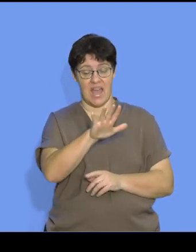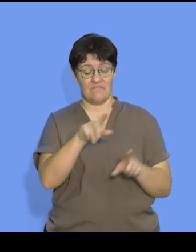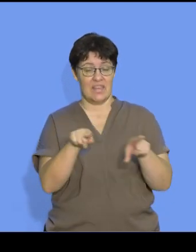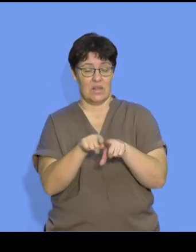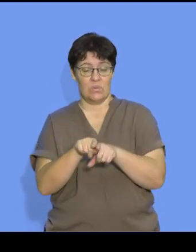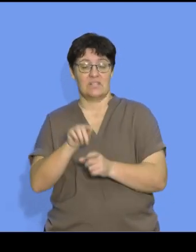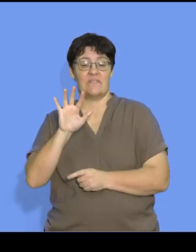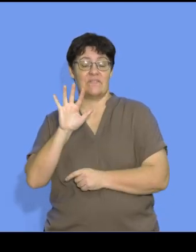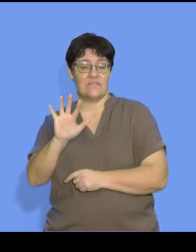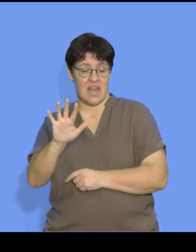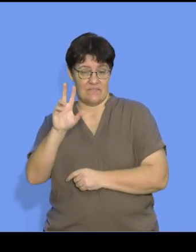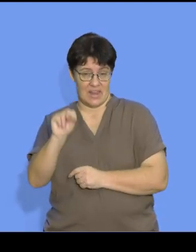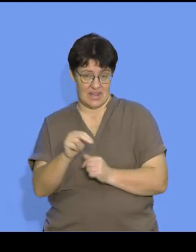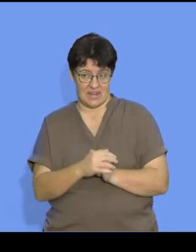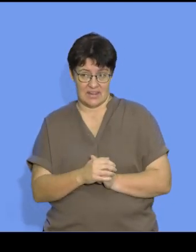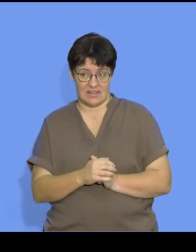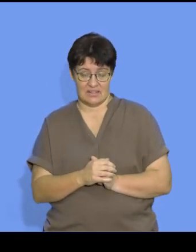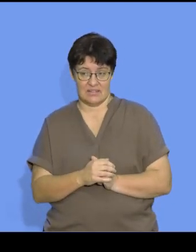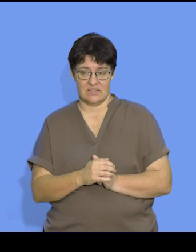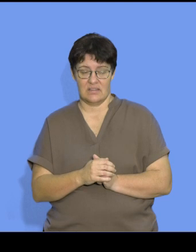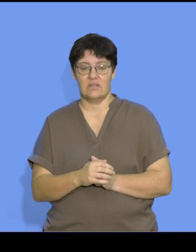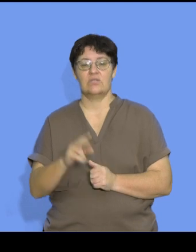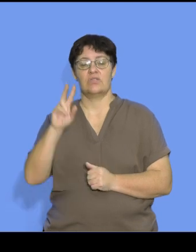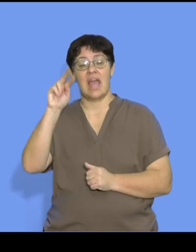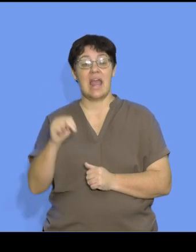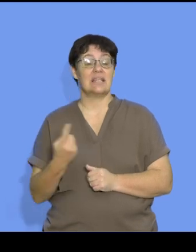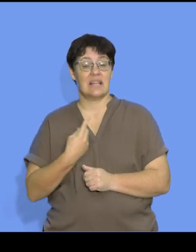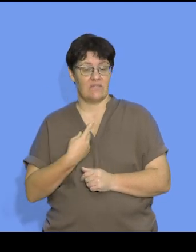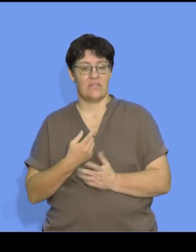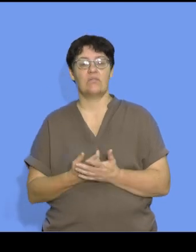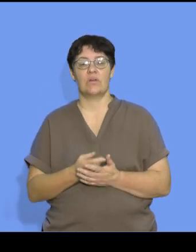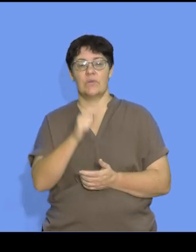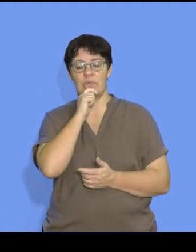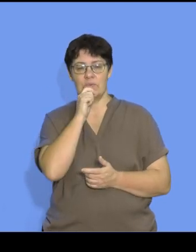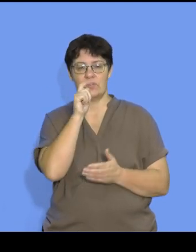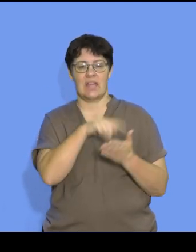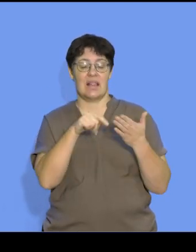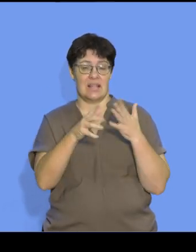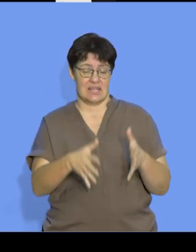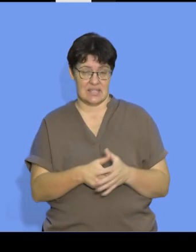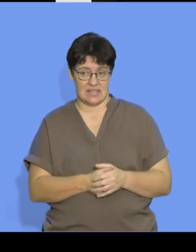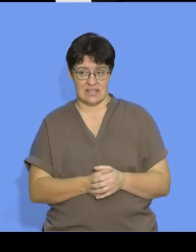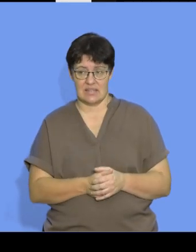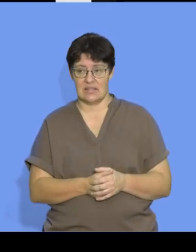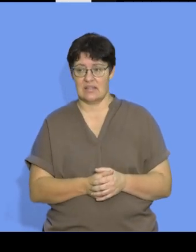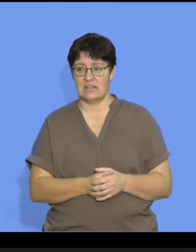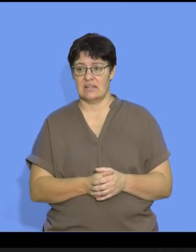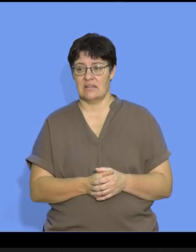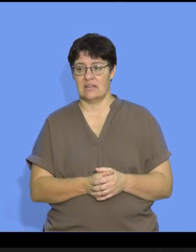to 5n. Then to get n by itself, I'm just going to use my calculator.